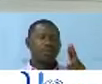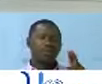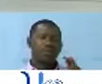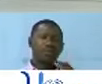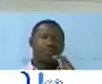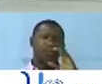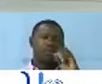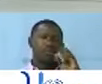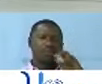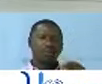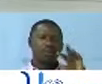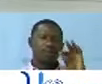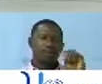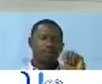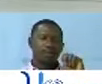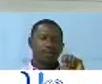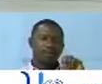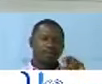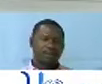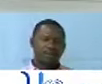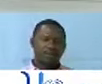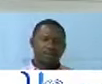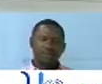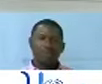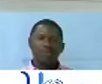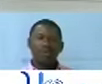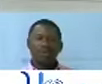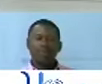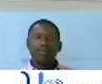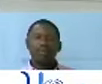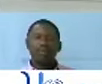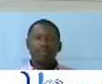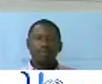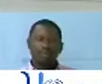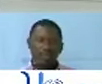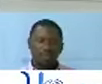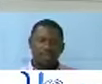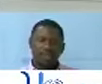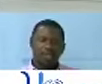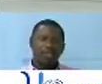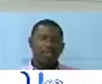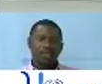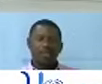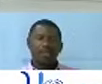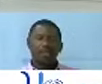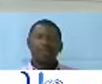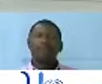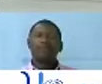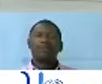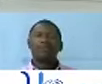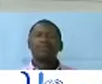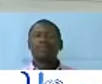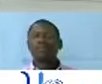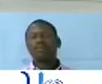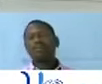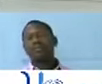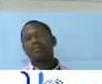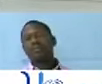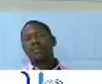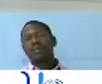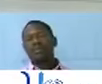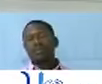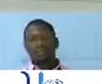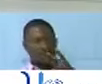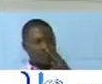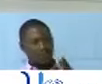transaction. Lamin Cisse and Badu Conte, you just have to be unlucky that somebody's interested in that transaction and you're in trouble. nga gis